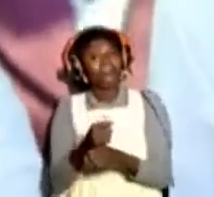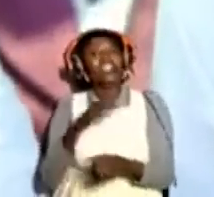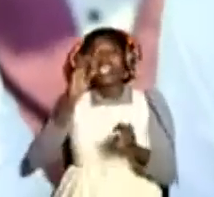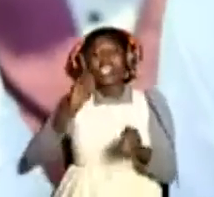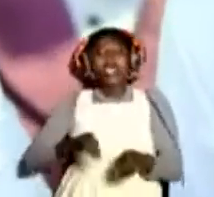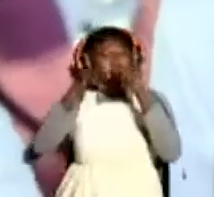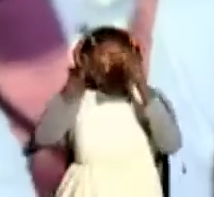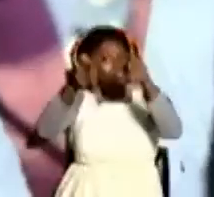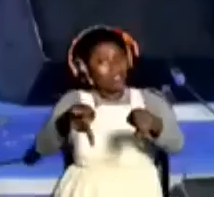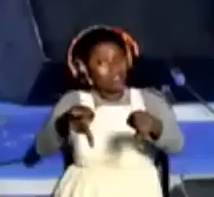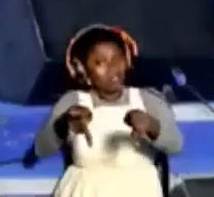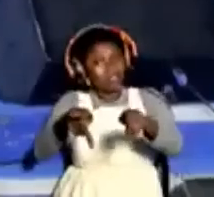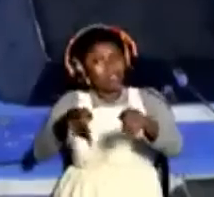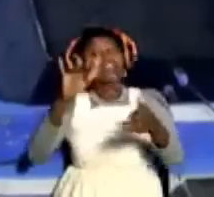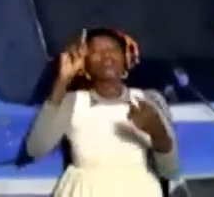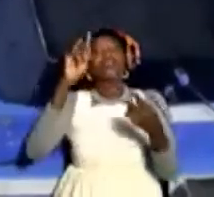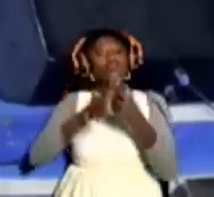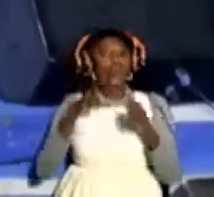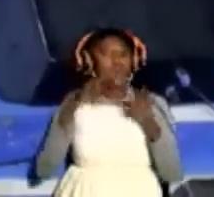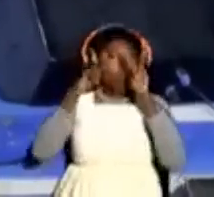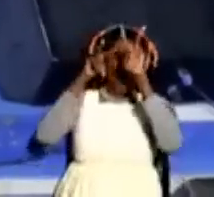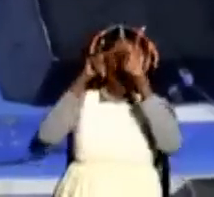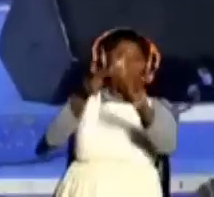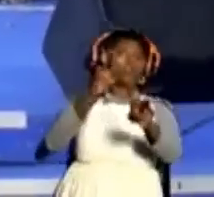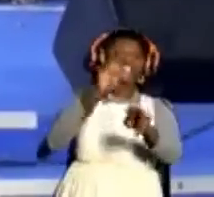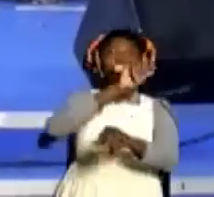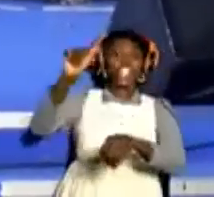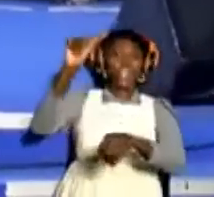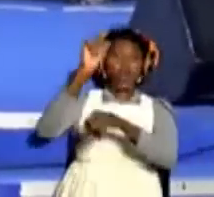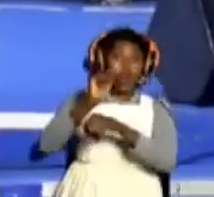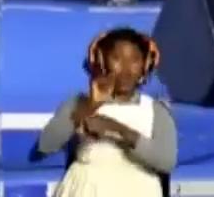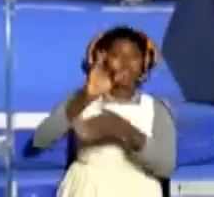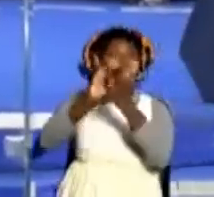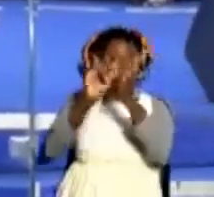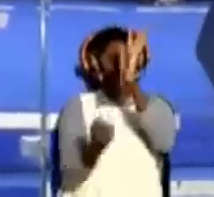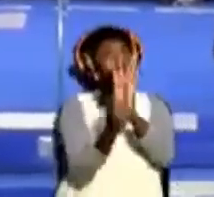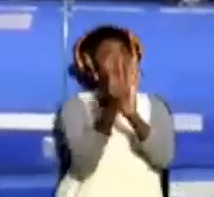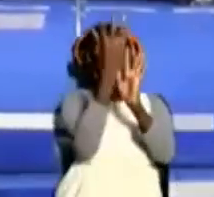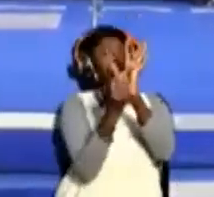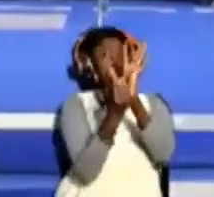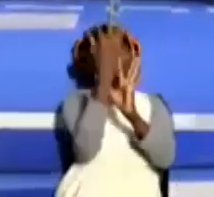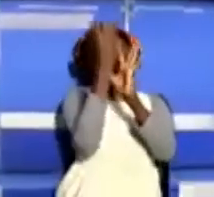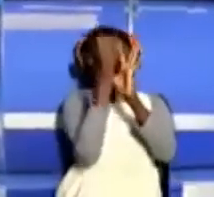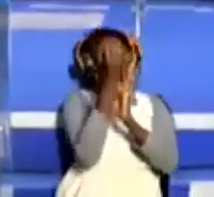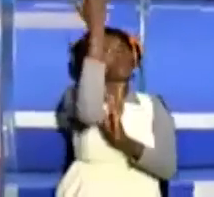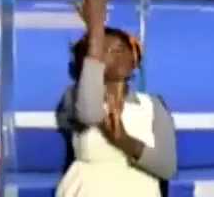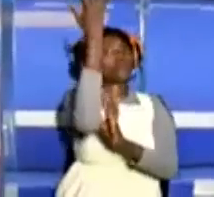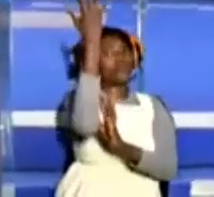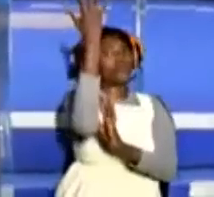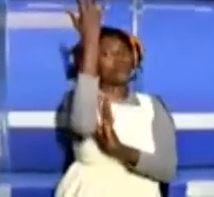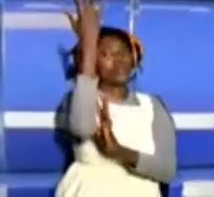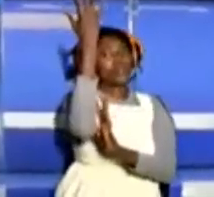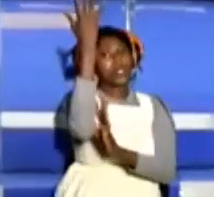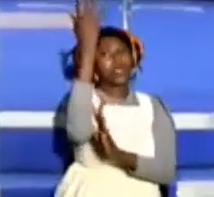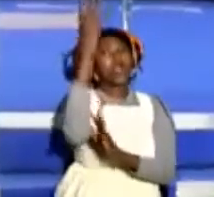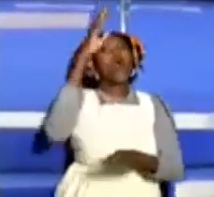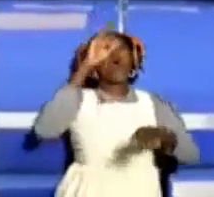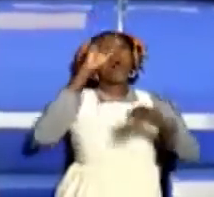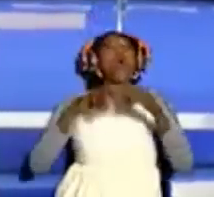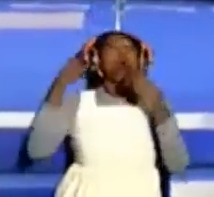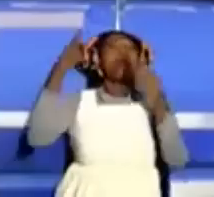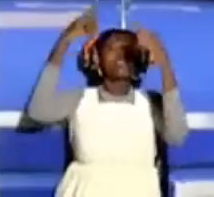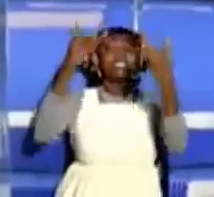A privilege to watch a walk that grew, that grew, that grew.